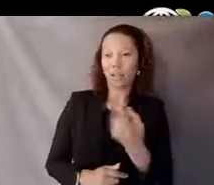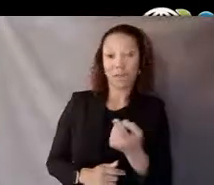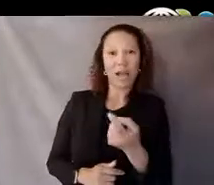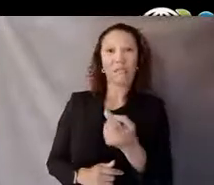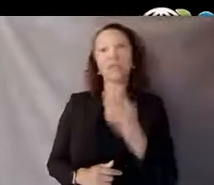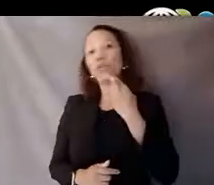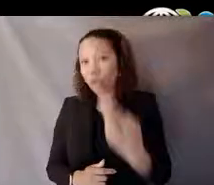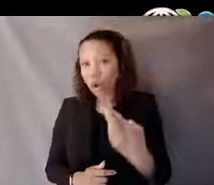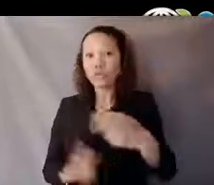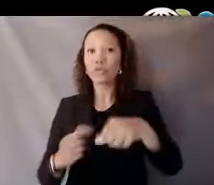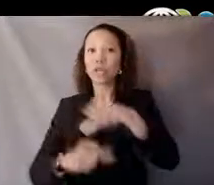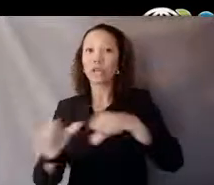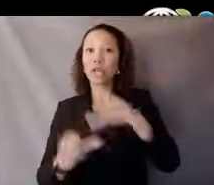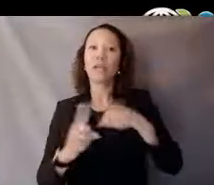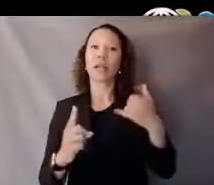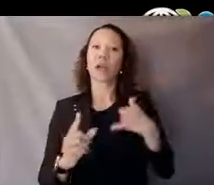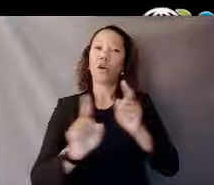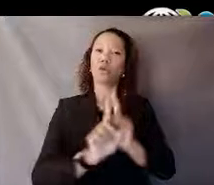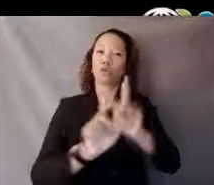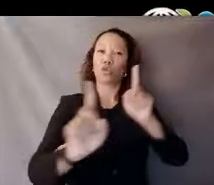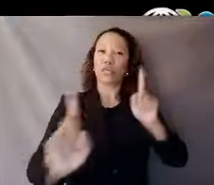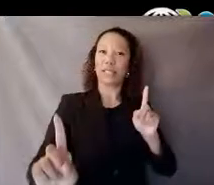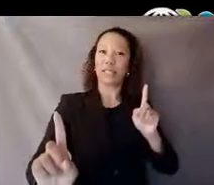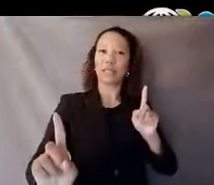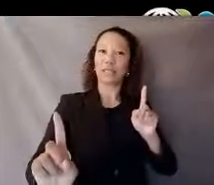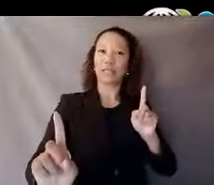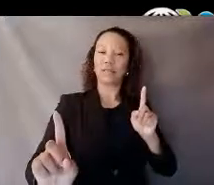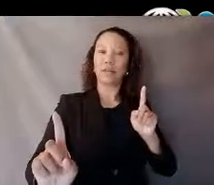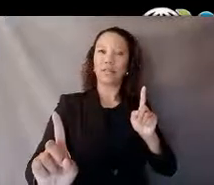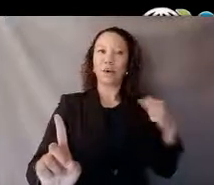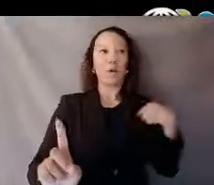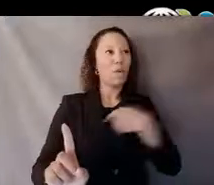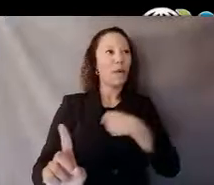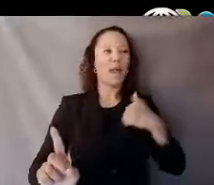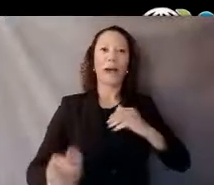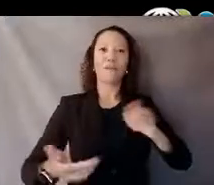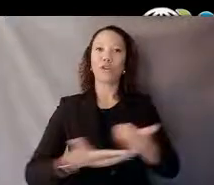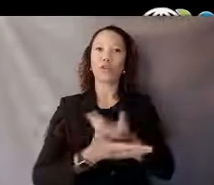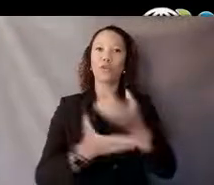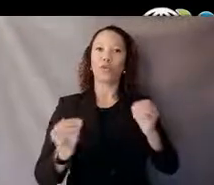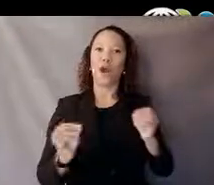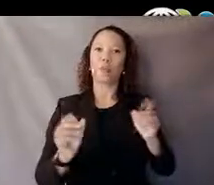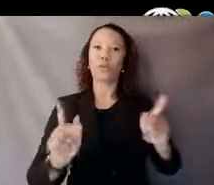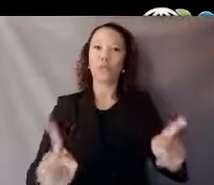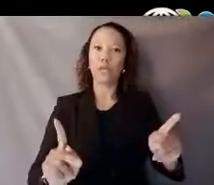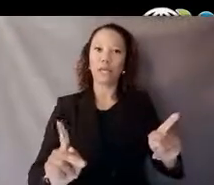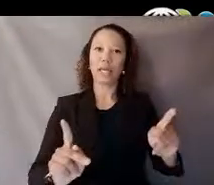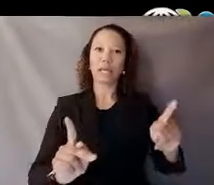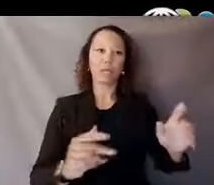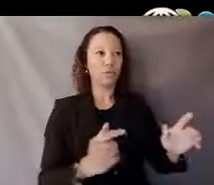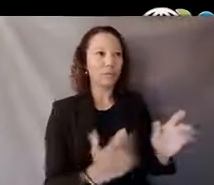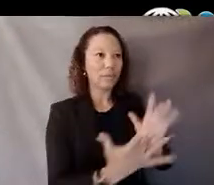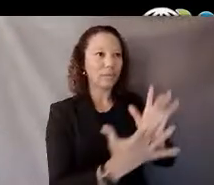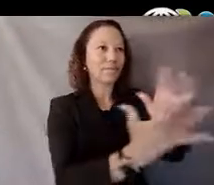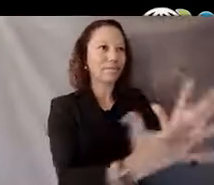close to each other, but now with social distance, that also opens up our social channels to other countries and to other